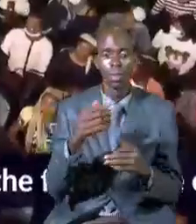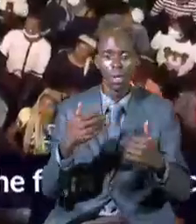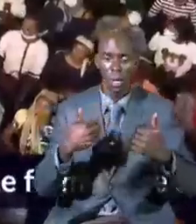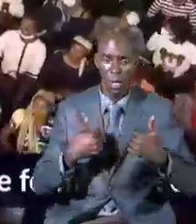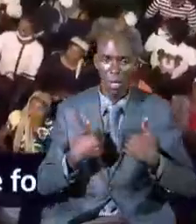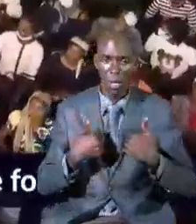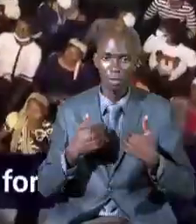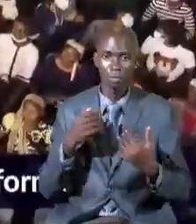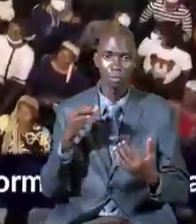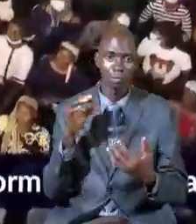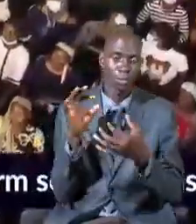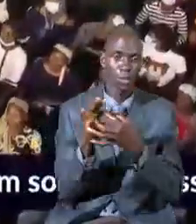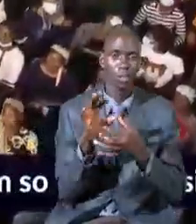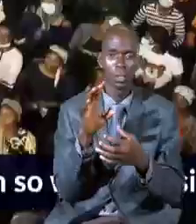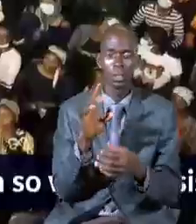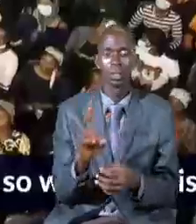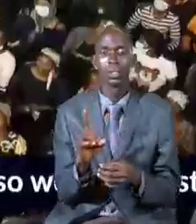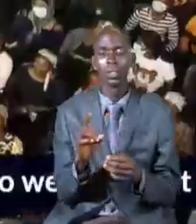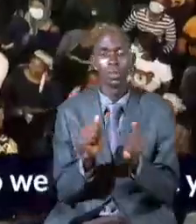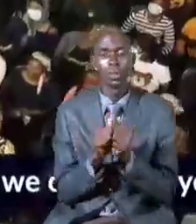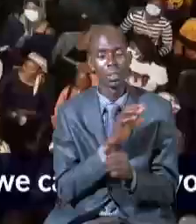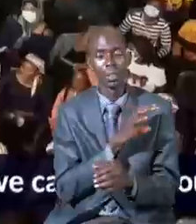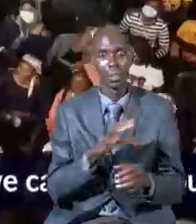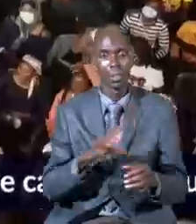Christ. Wherever you are,